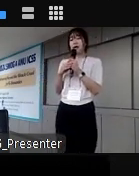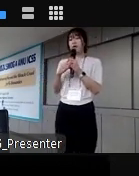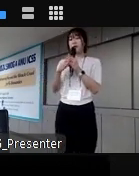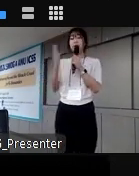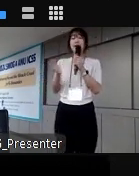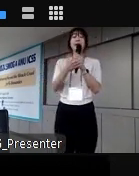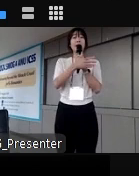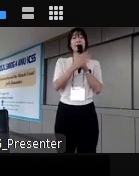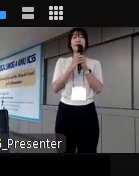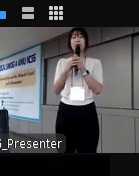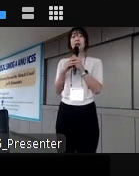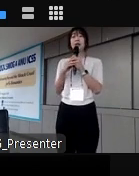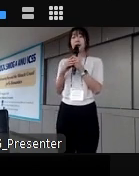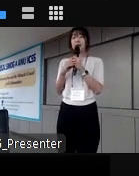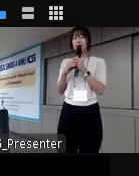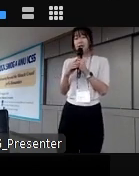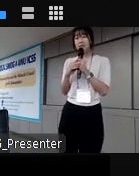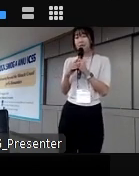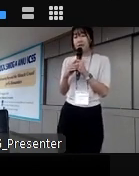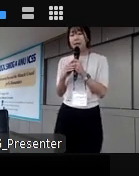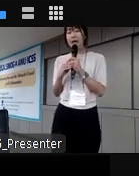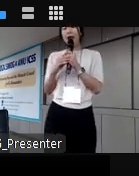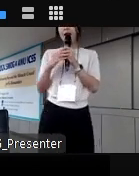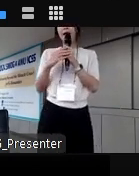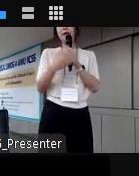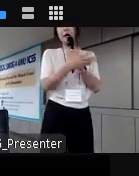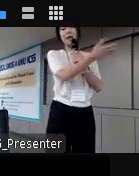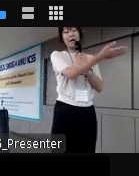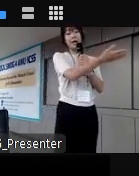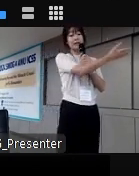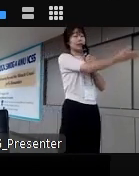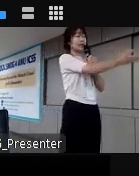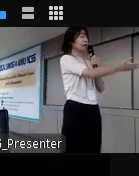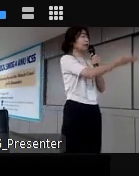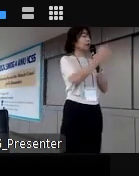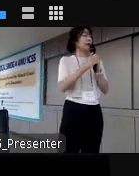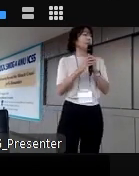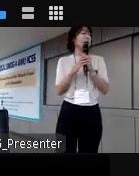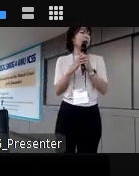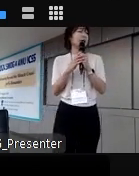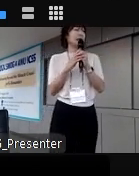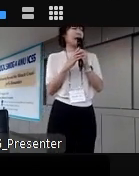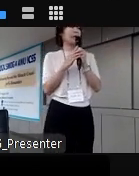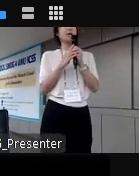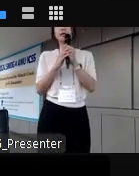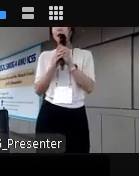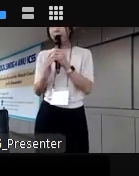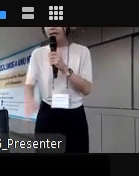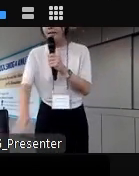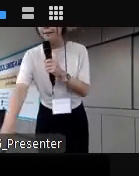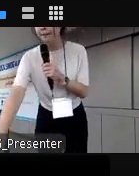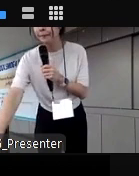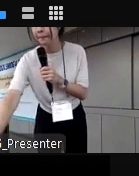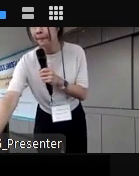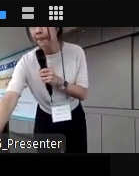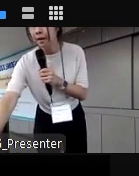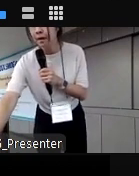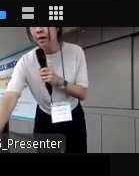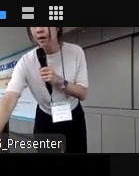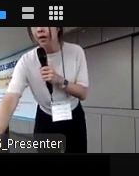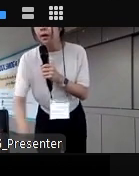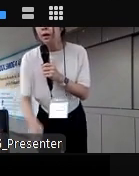at one point at Harvard working on this project. Now Kate is still at Harvard and Ray is at Johns Hopkins.